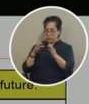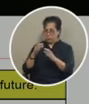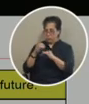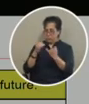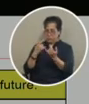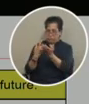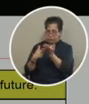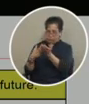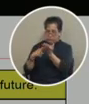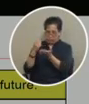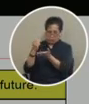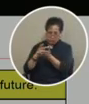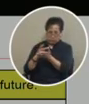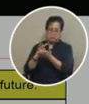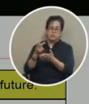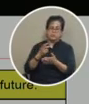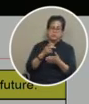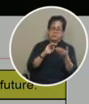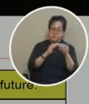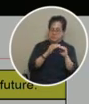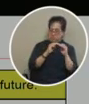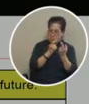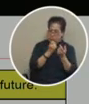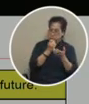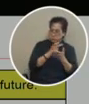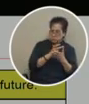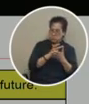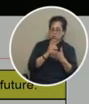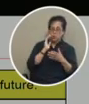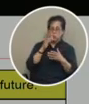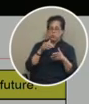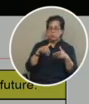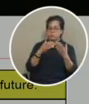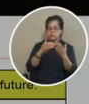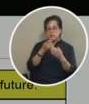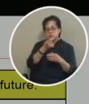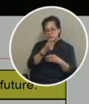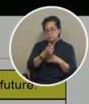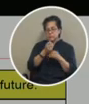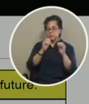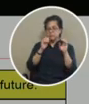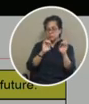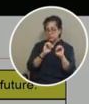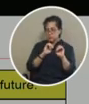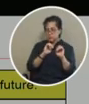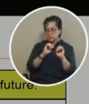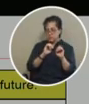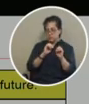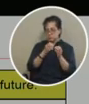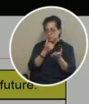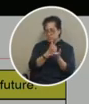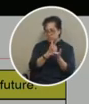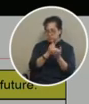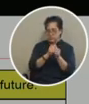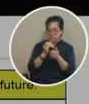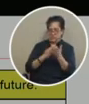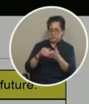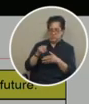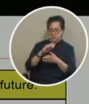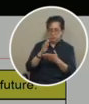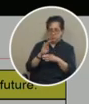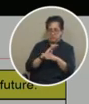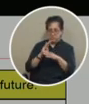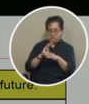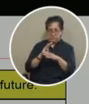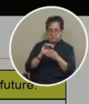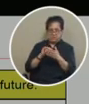for approval, and this will provide at least some bit of emergency relief to a lot of these businesses that are impacted